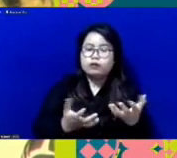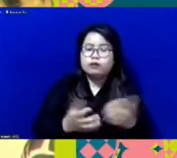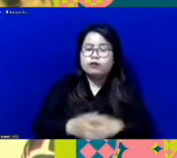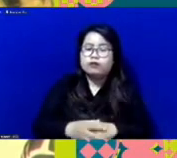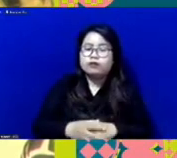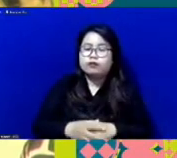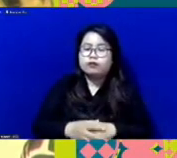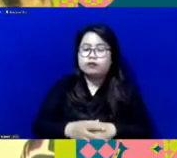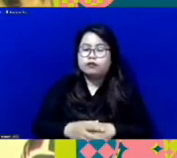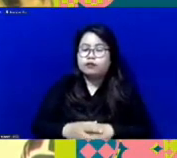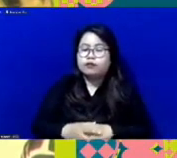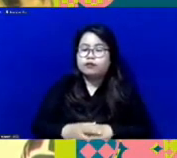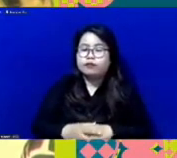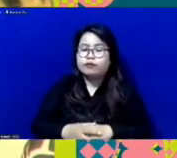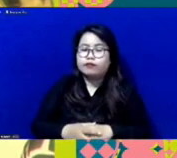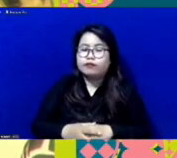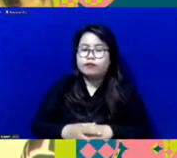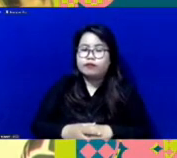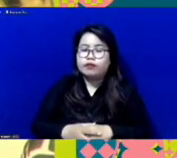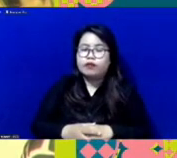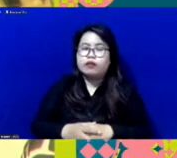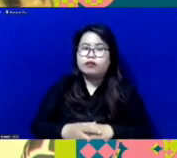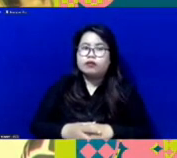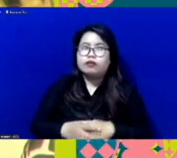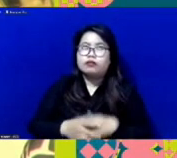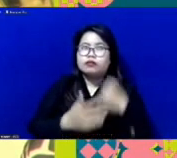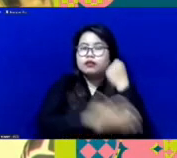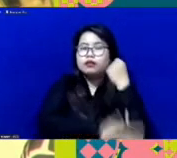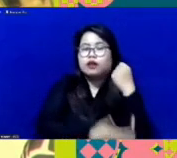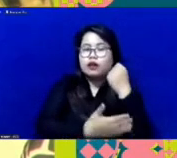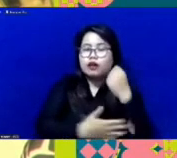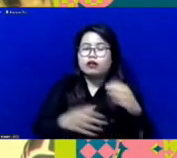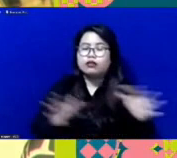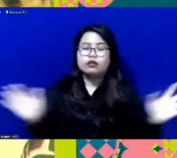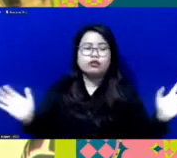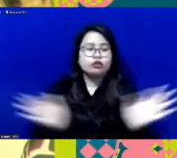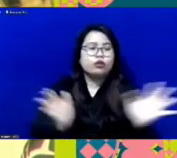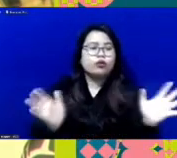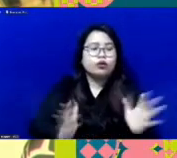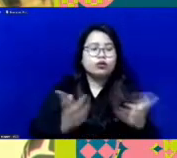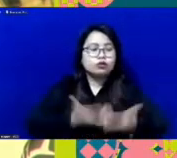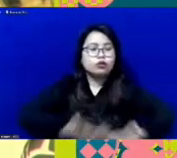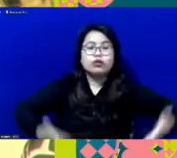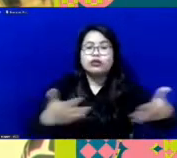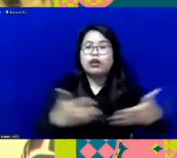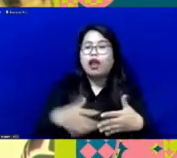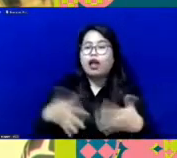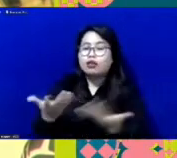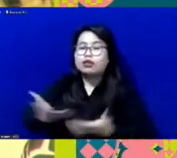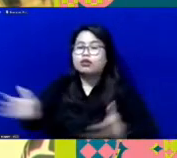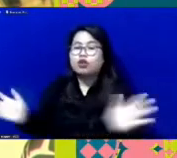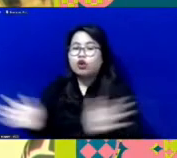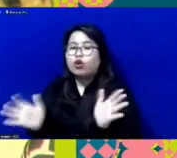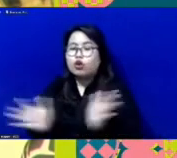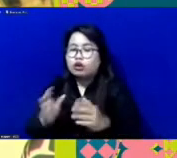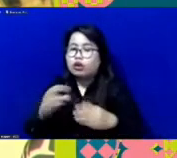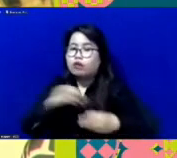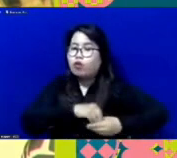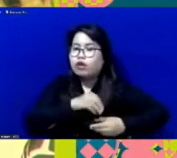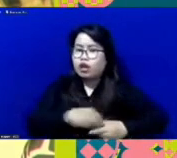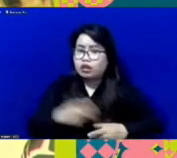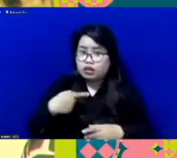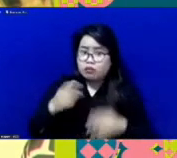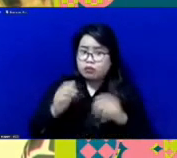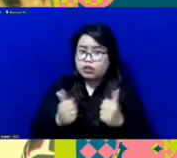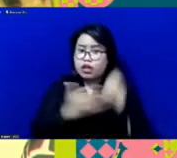example. And whether we are moving towards more liberal country or more religious country. Are we different towards more democratic country